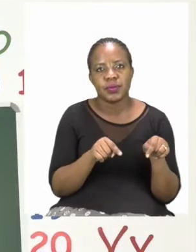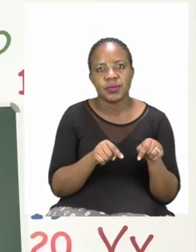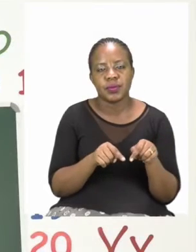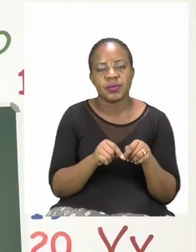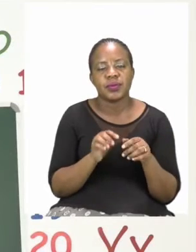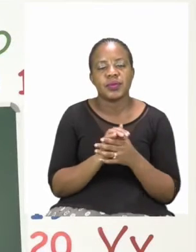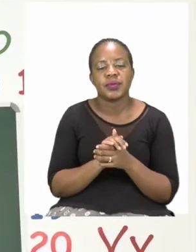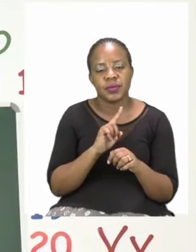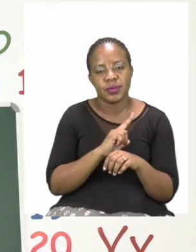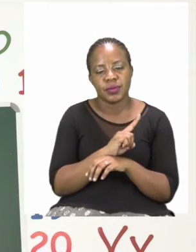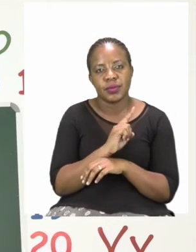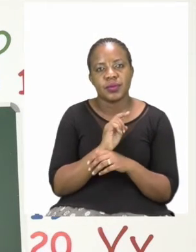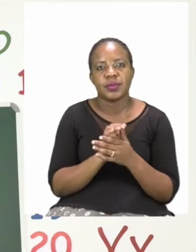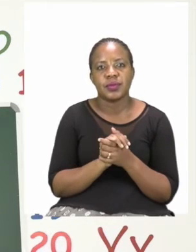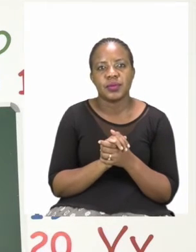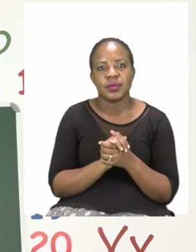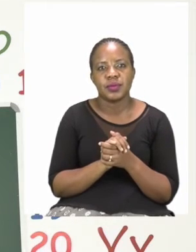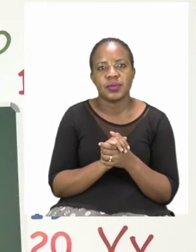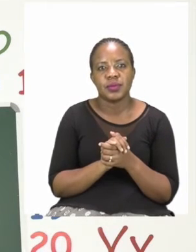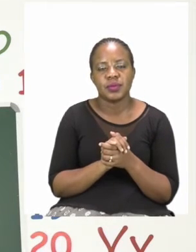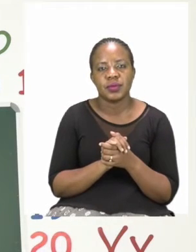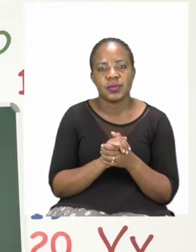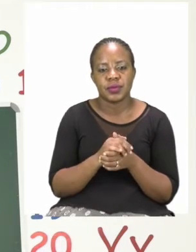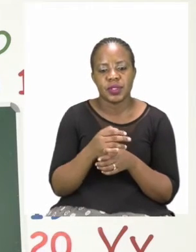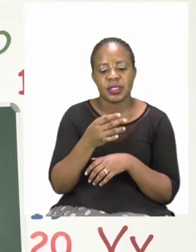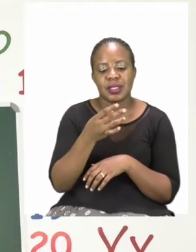it's closed. I can't Okay. see.